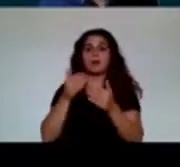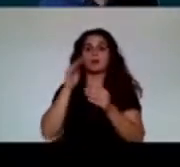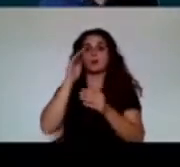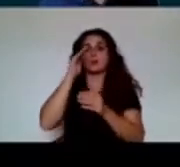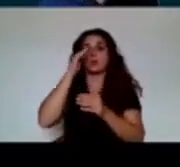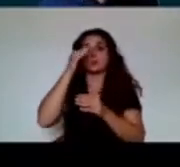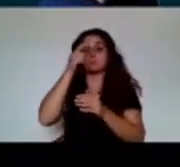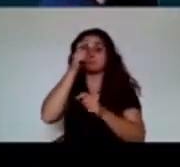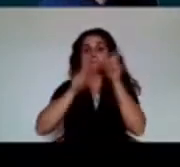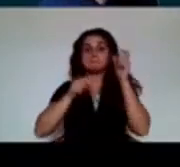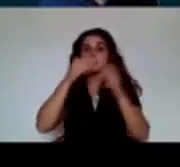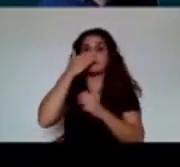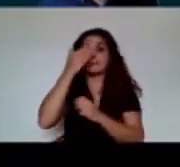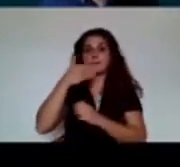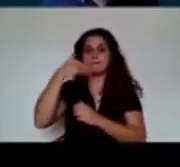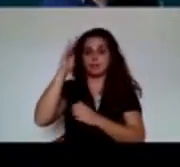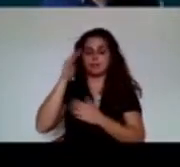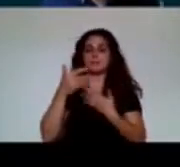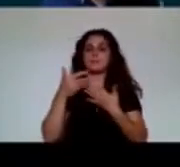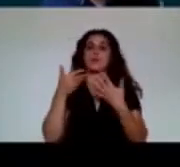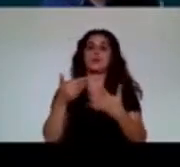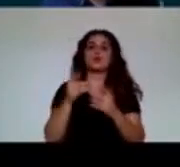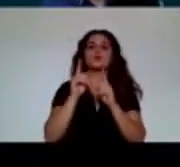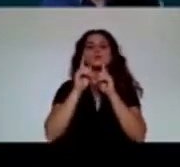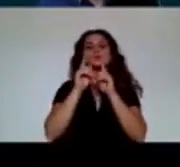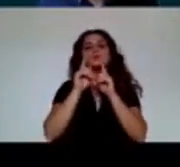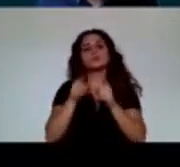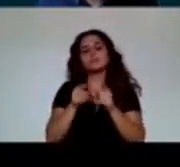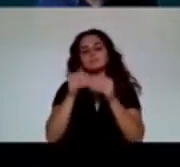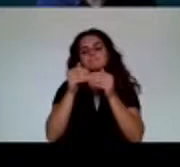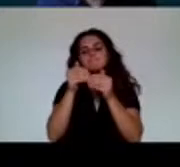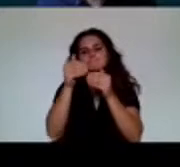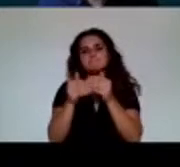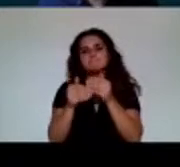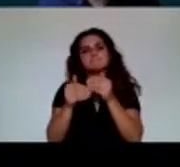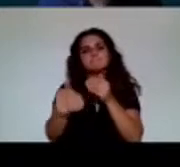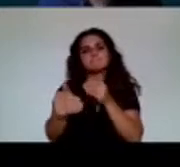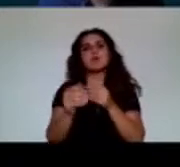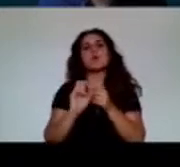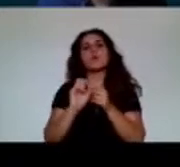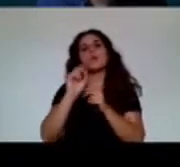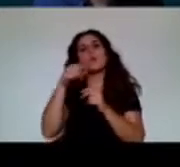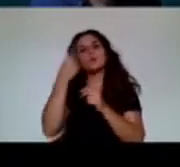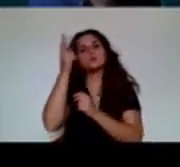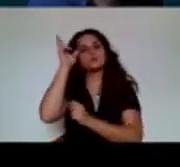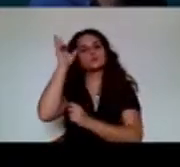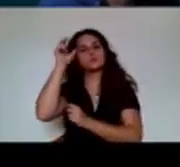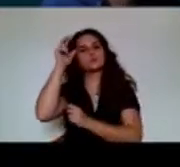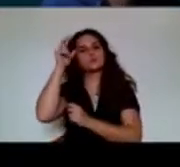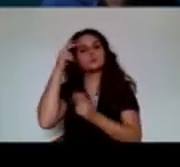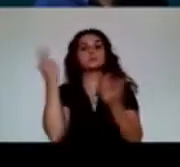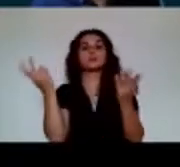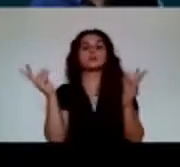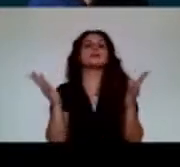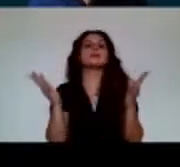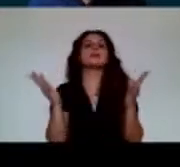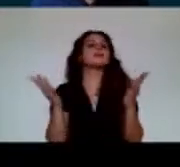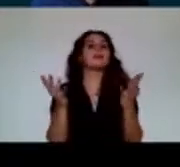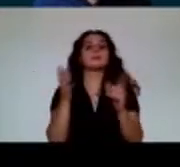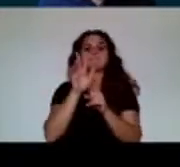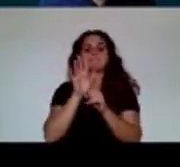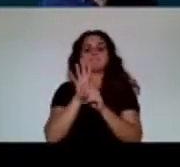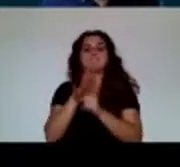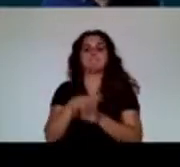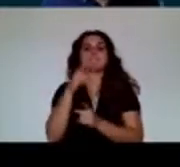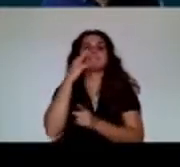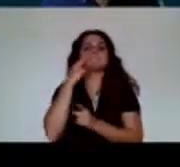like now to move on and clarify a very important notion, that is the notion of racism, and